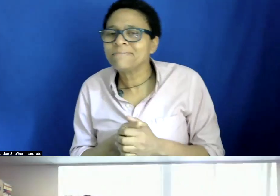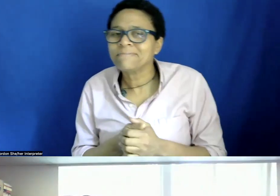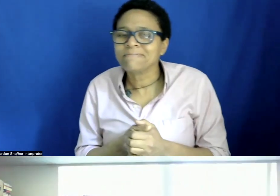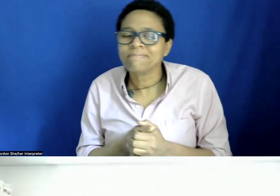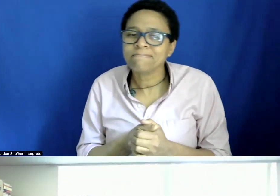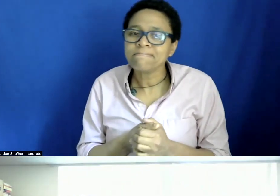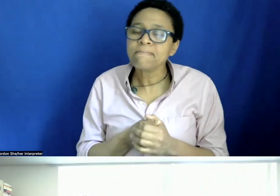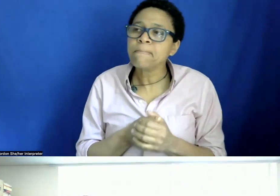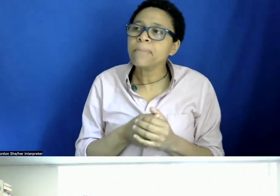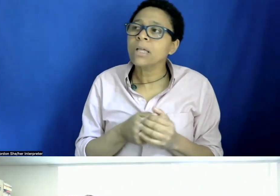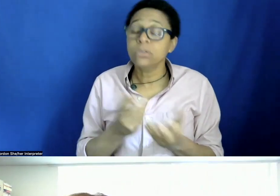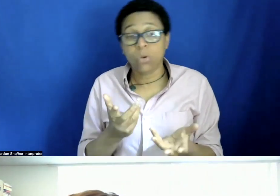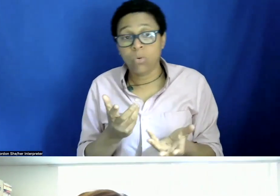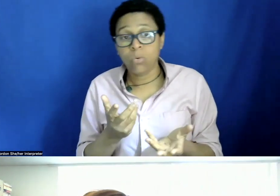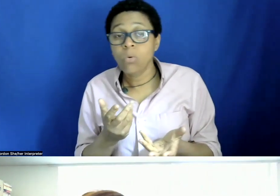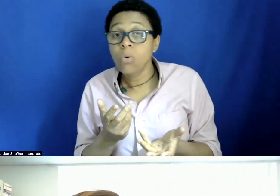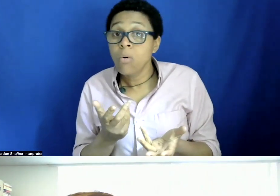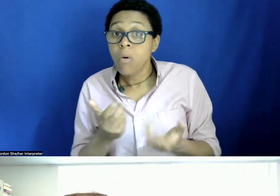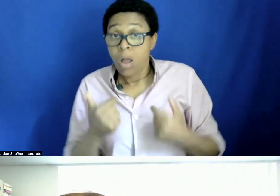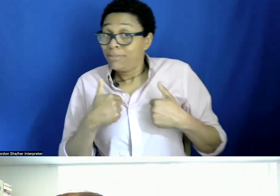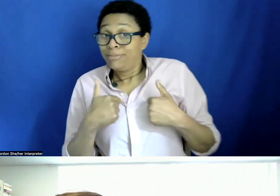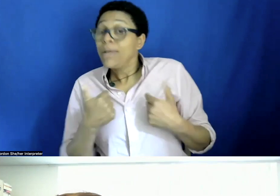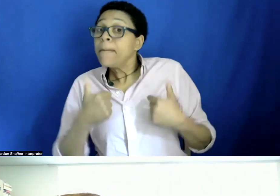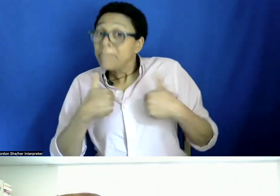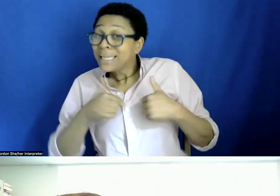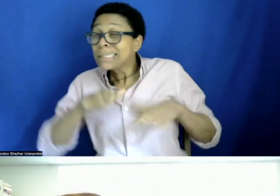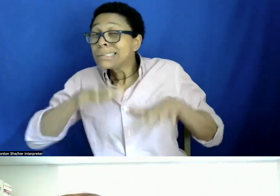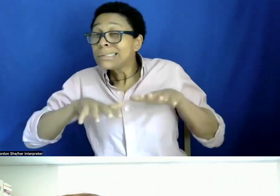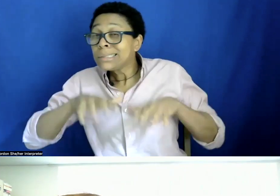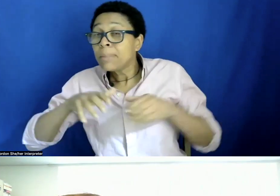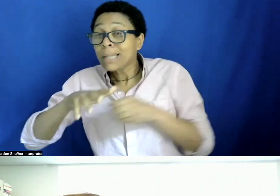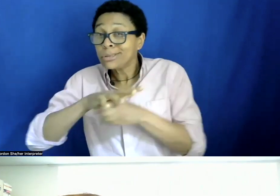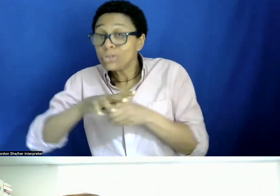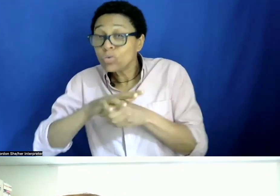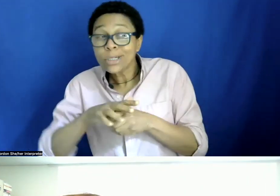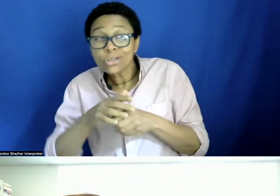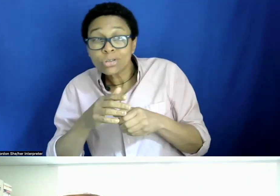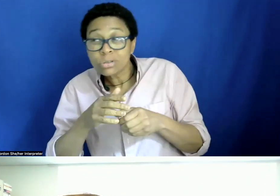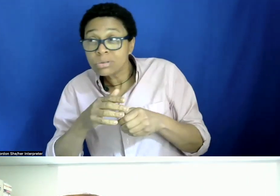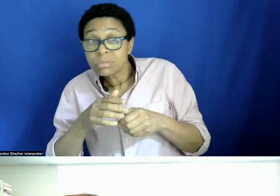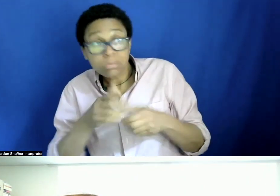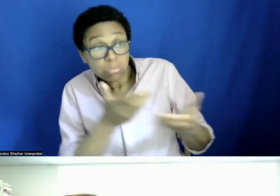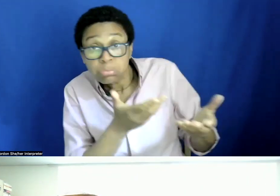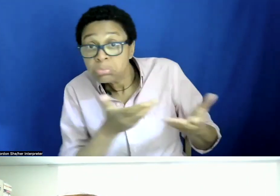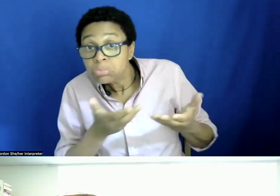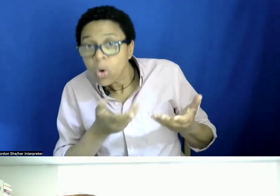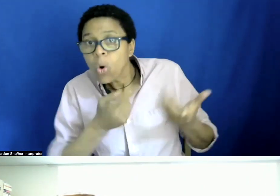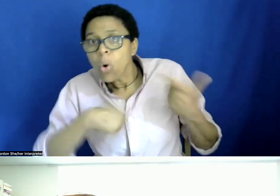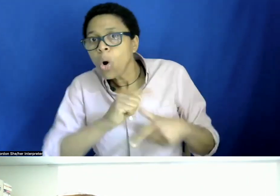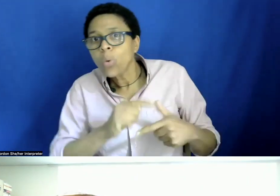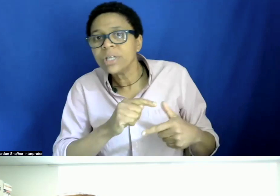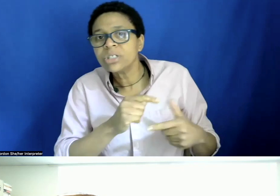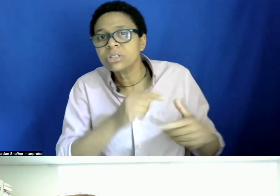you know, potentially similar life, you know, circumstances that have happened in life? Are we just actually just sort of co-opting